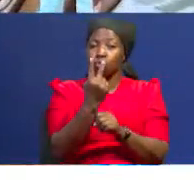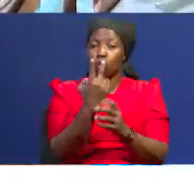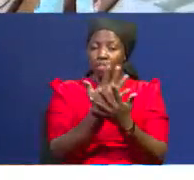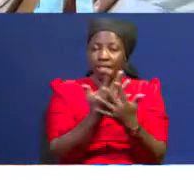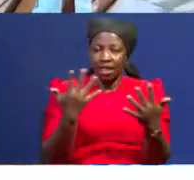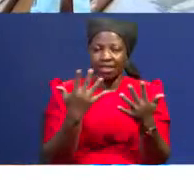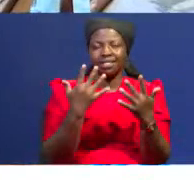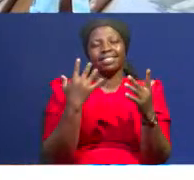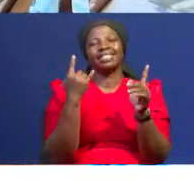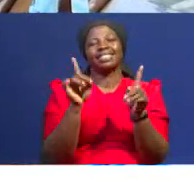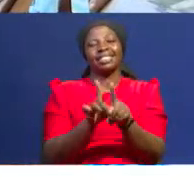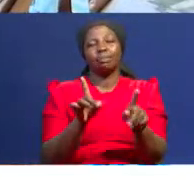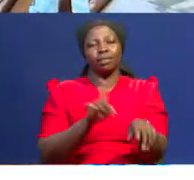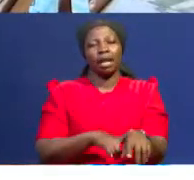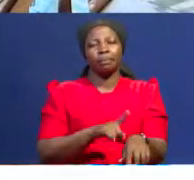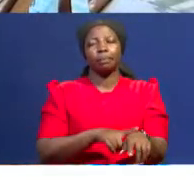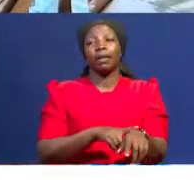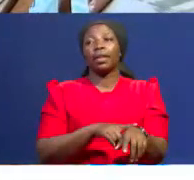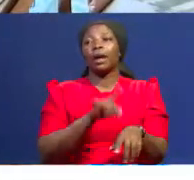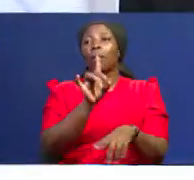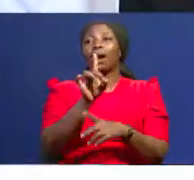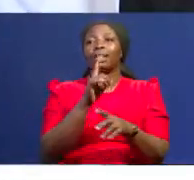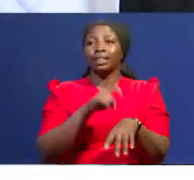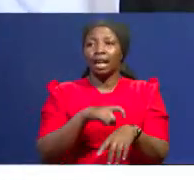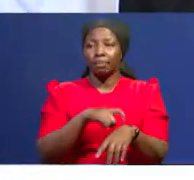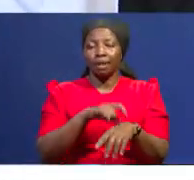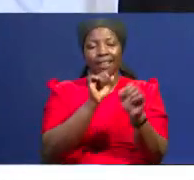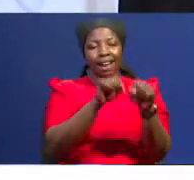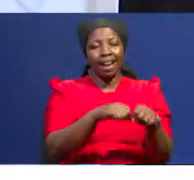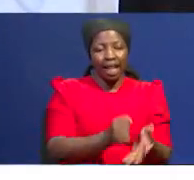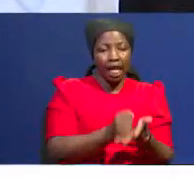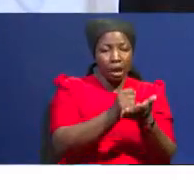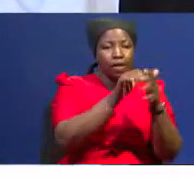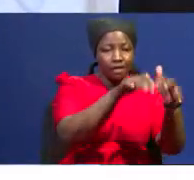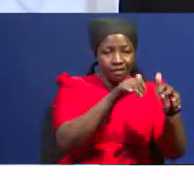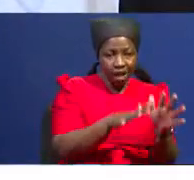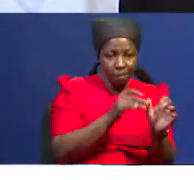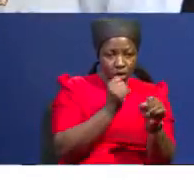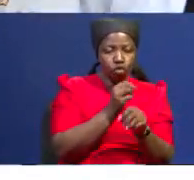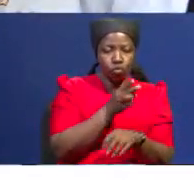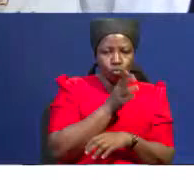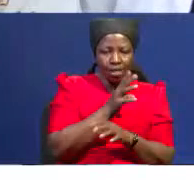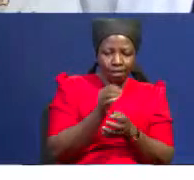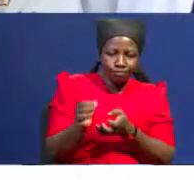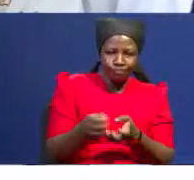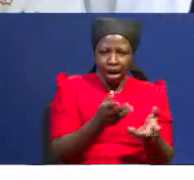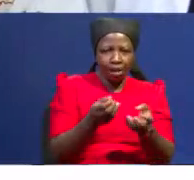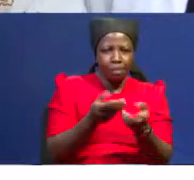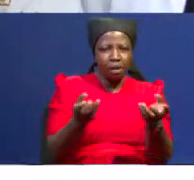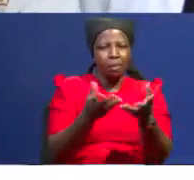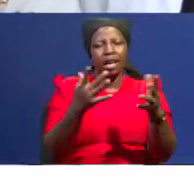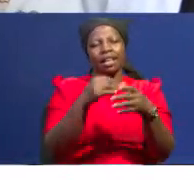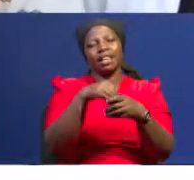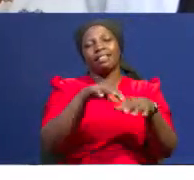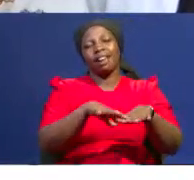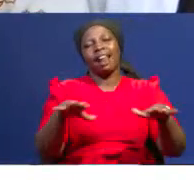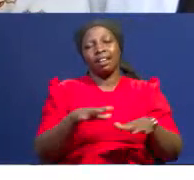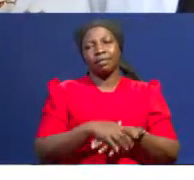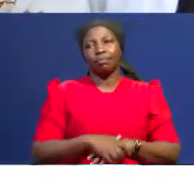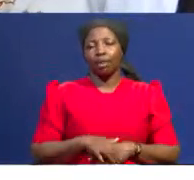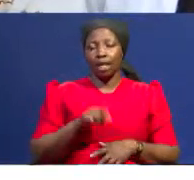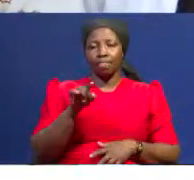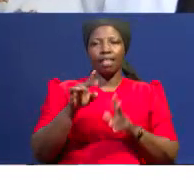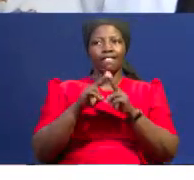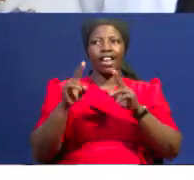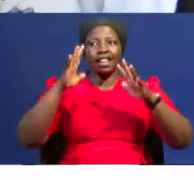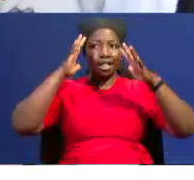One of the tasks that it can perform, it can help the farmer in irrigating the land automatically. It is a very innovative project